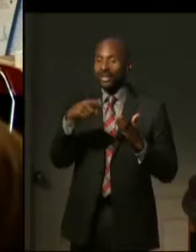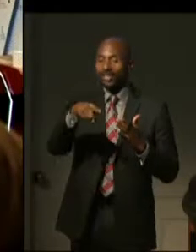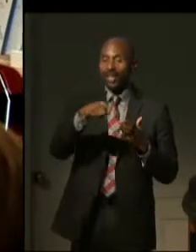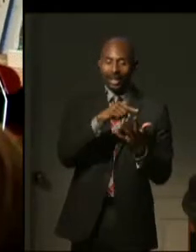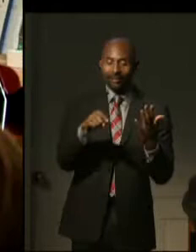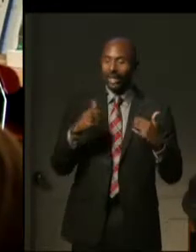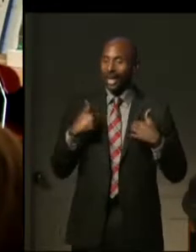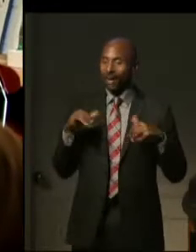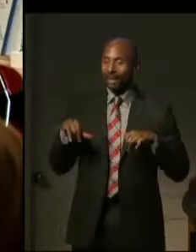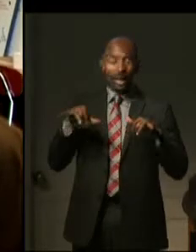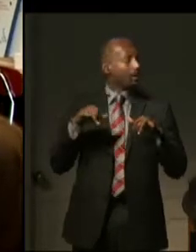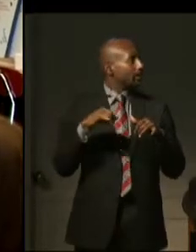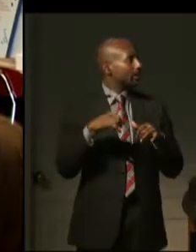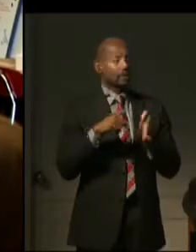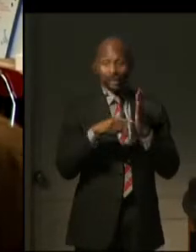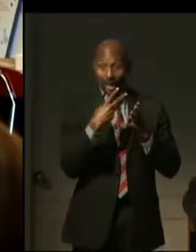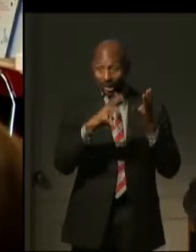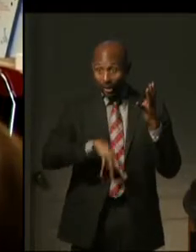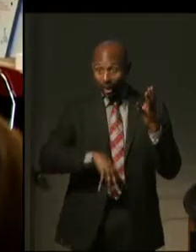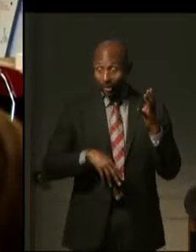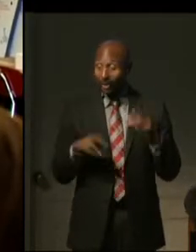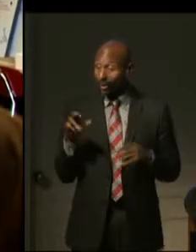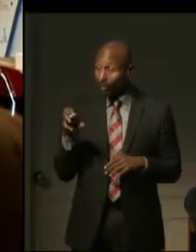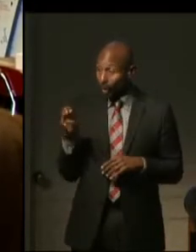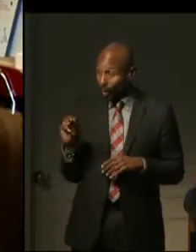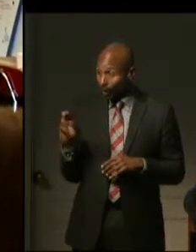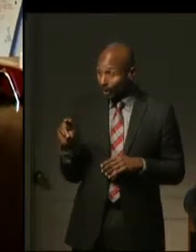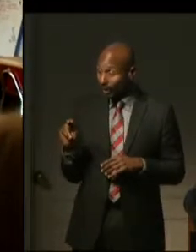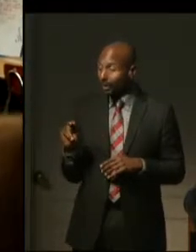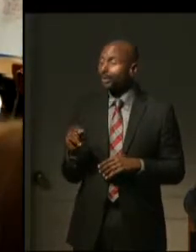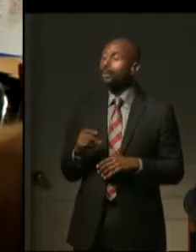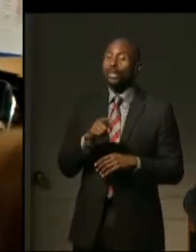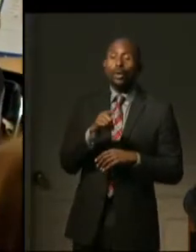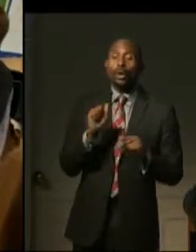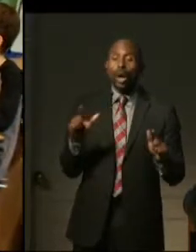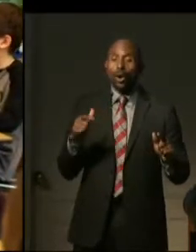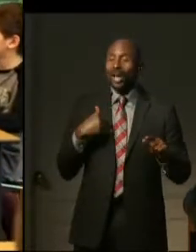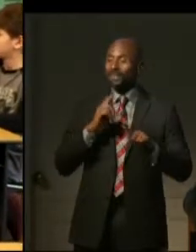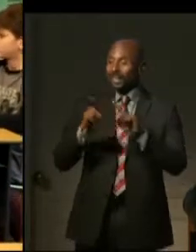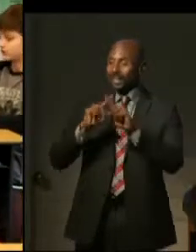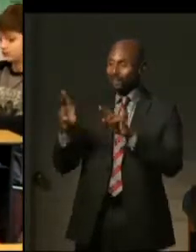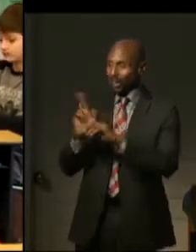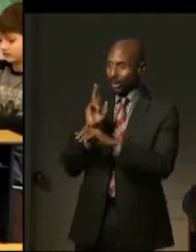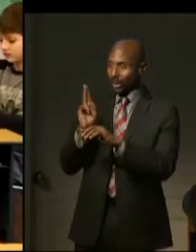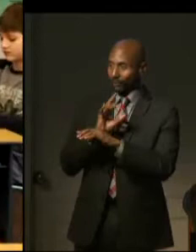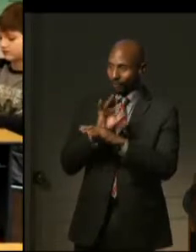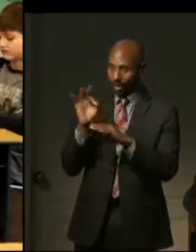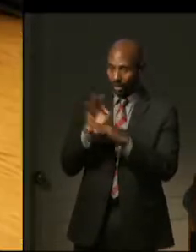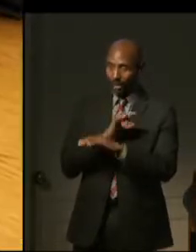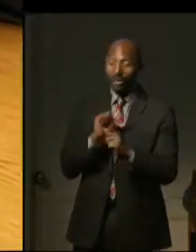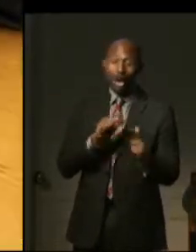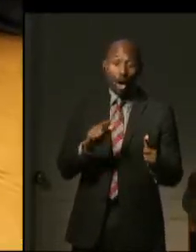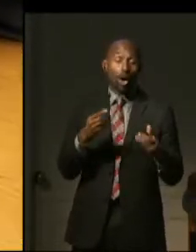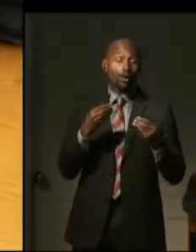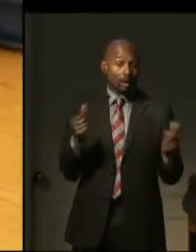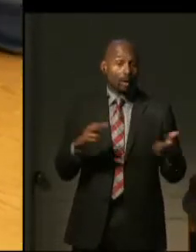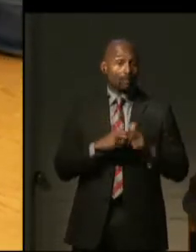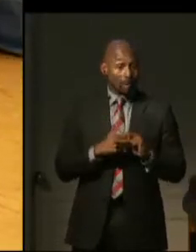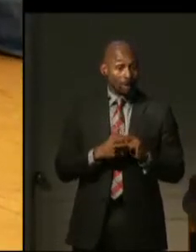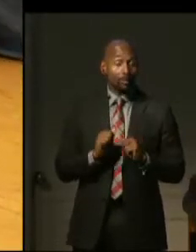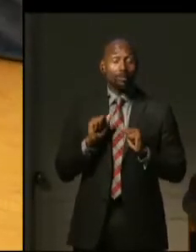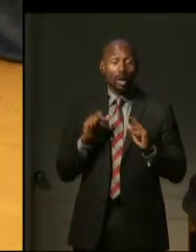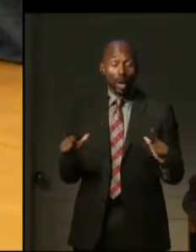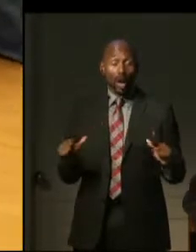they have in common? Rowan? They all have different uses. So different uses, right? They all solve a problem, meet a need,